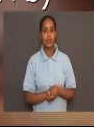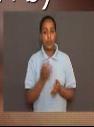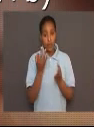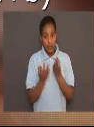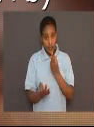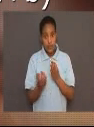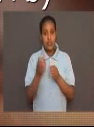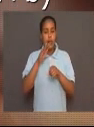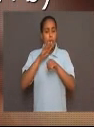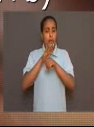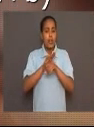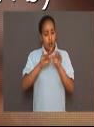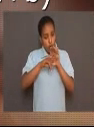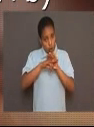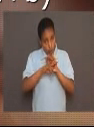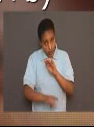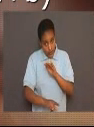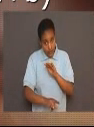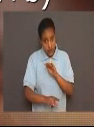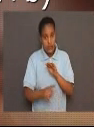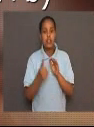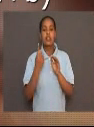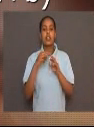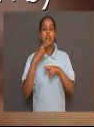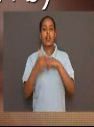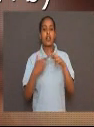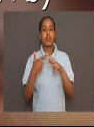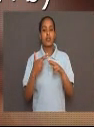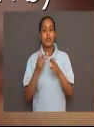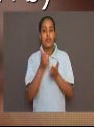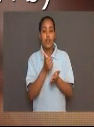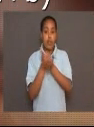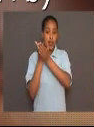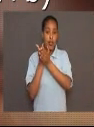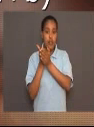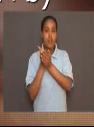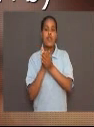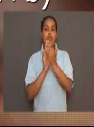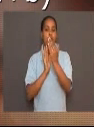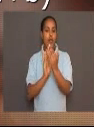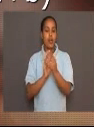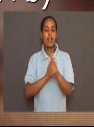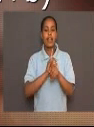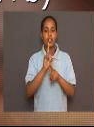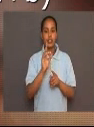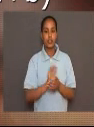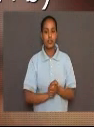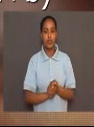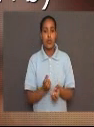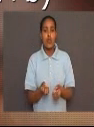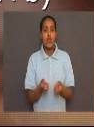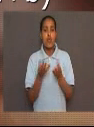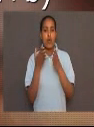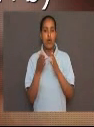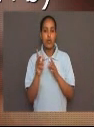If the pressure is lowered, the reaction will favor a forward direction. More